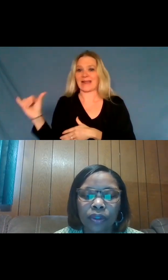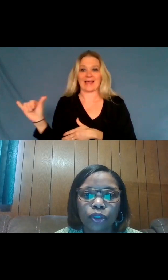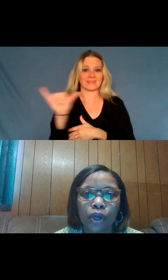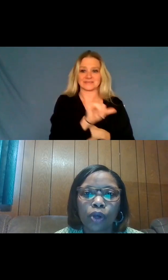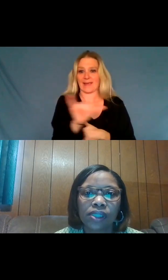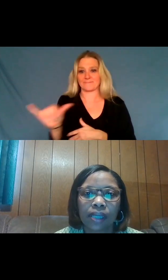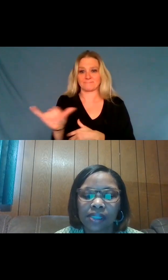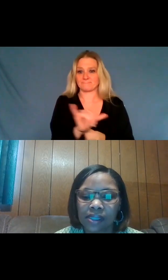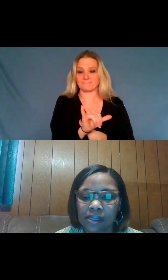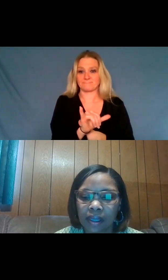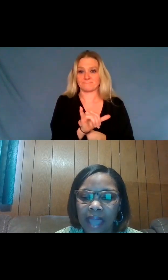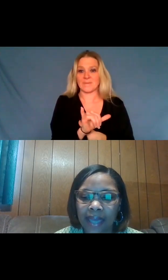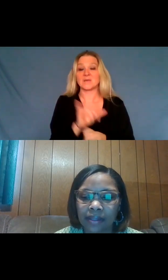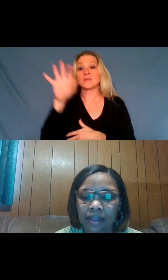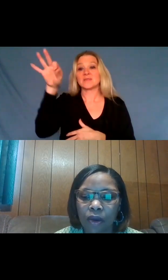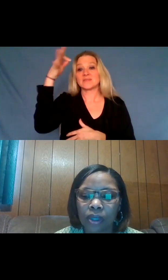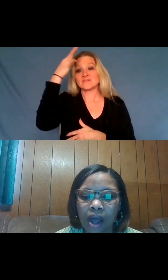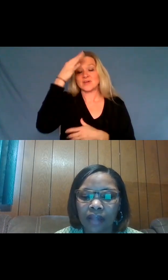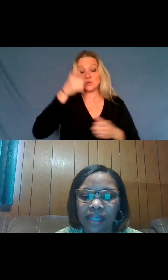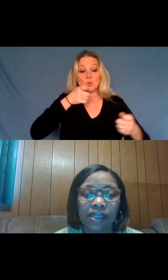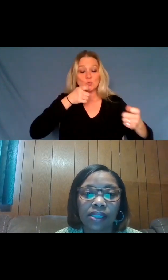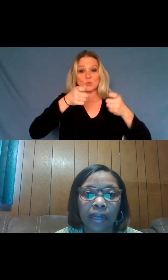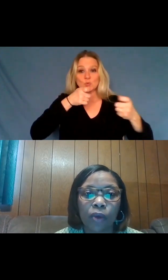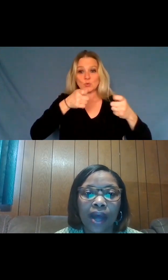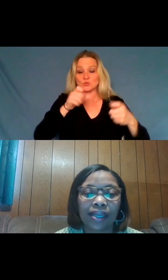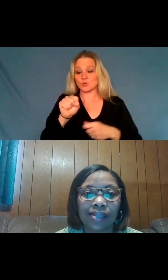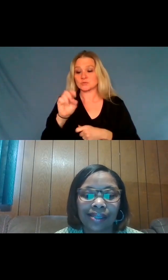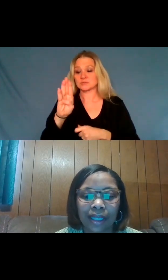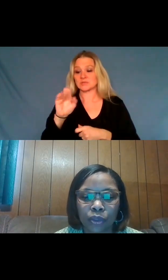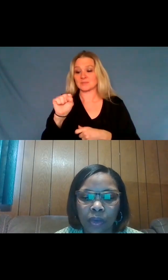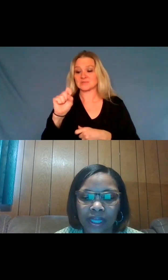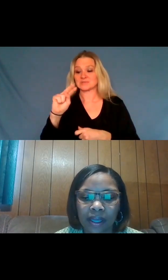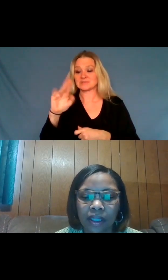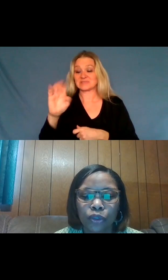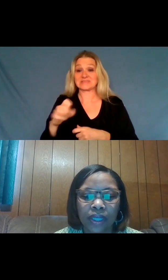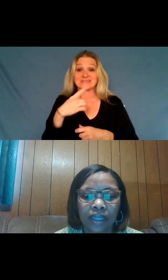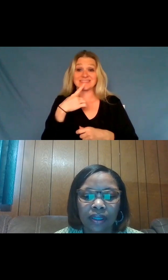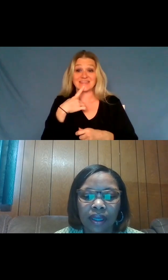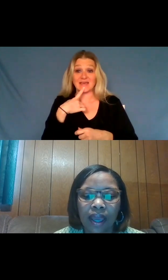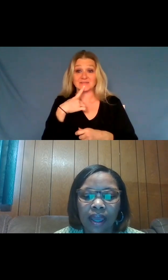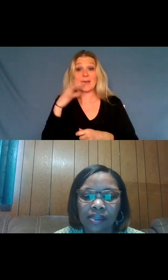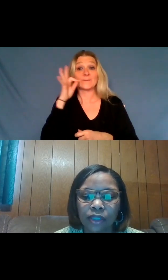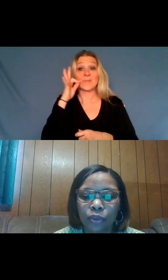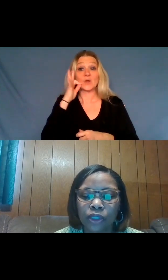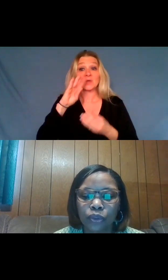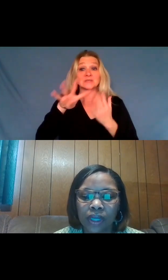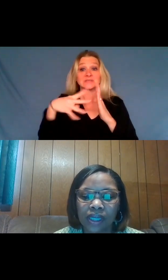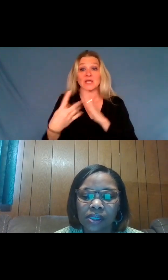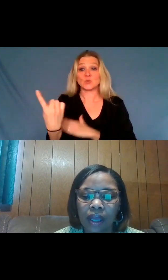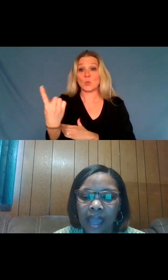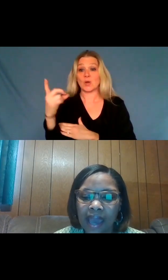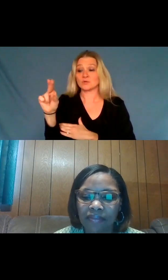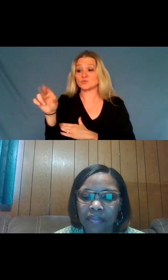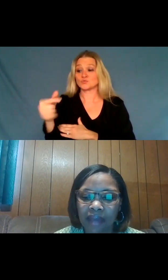Federal Controlled Substance Act or law that states marijuana is a Schedule I drug, and Schedule I